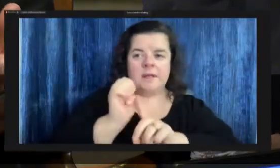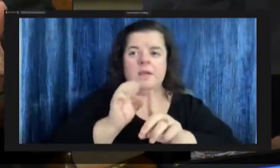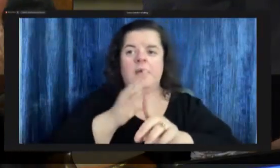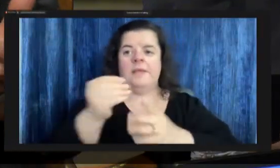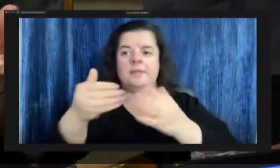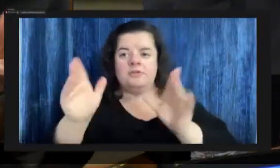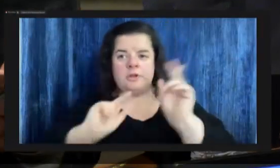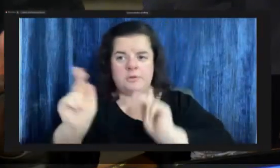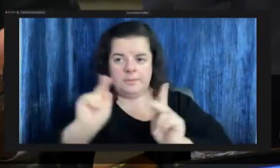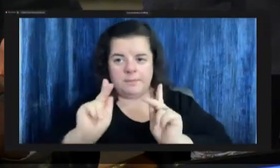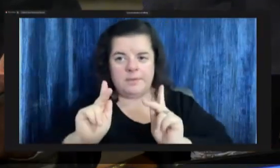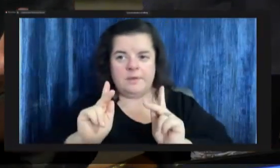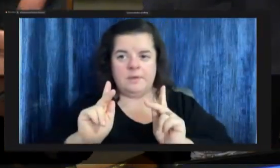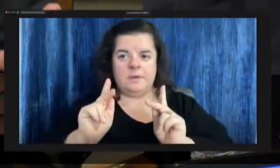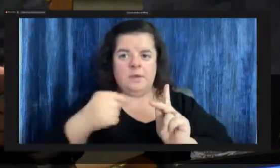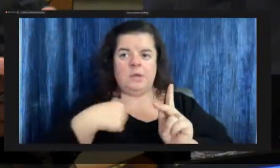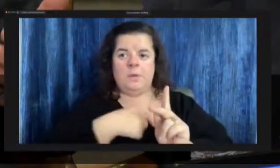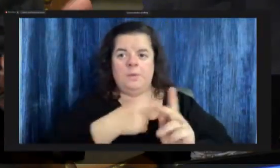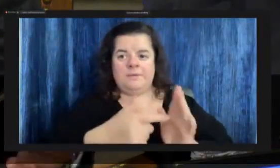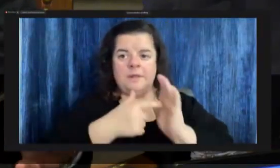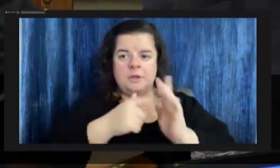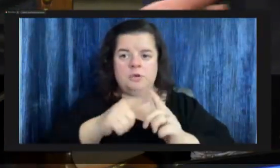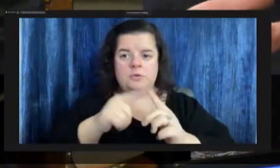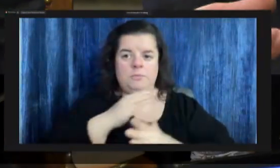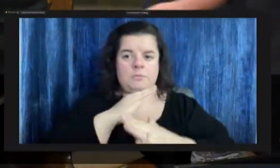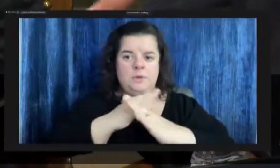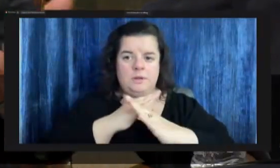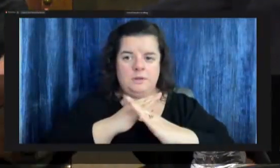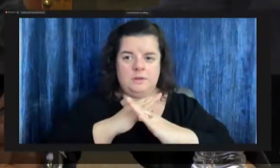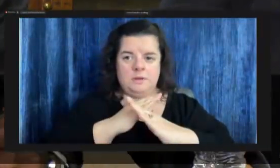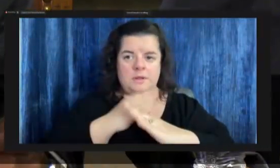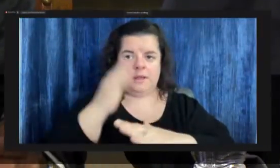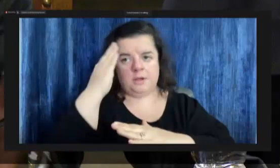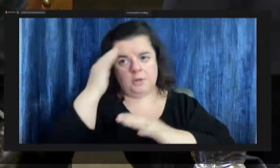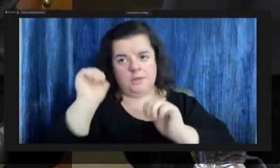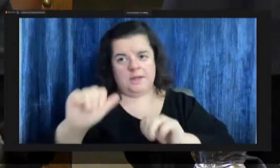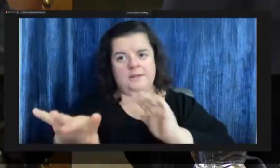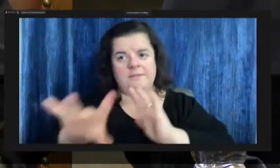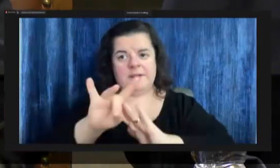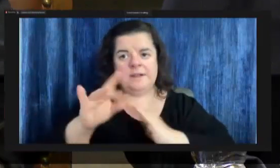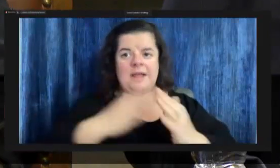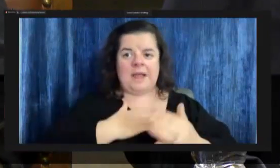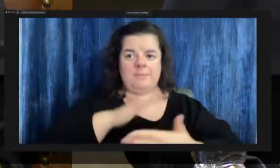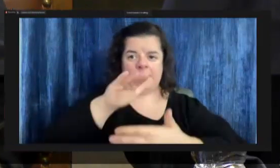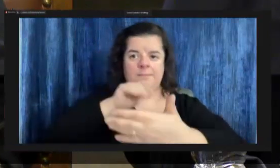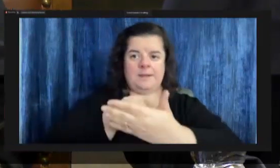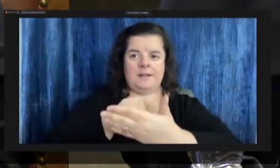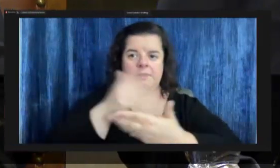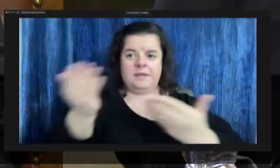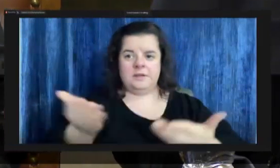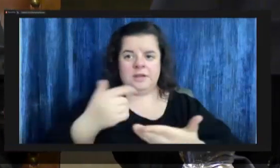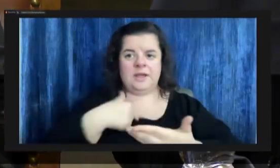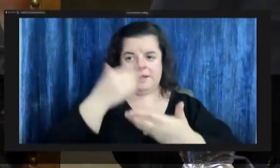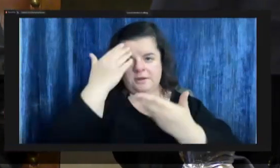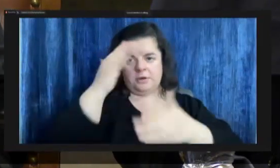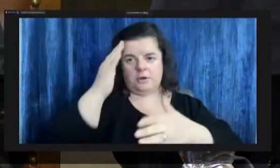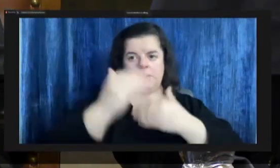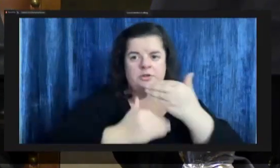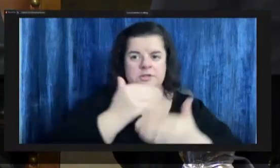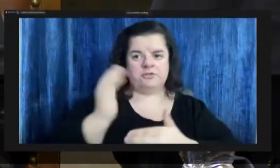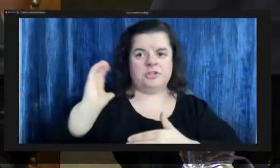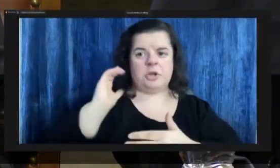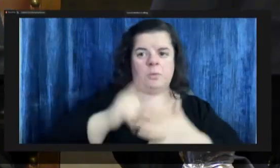too. You know, we have an obligation to protect. So I know we can find a happy medium here. I don't know procedurally, Mr. Chair, what we